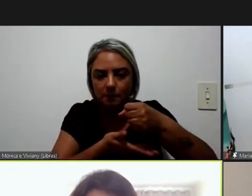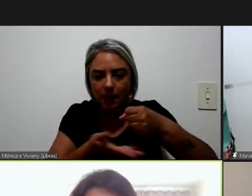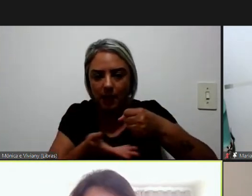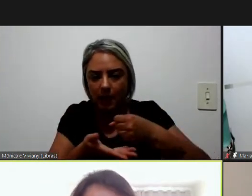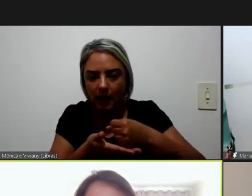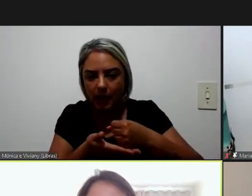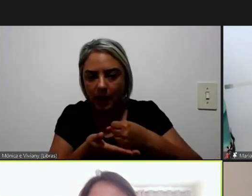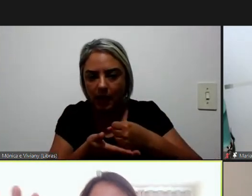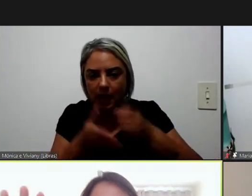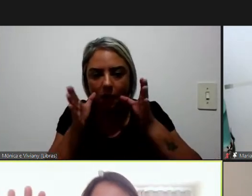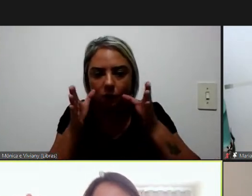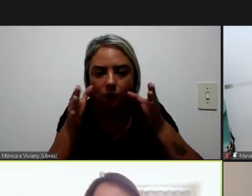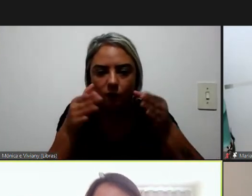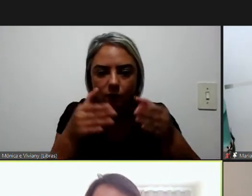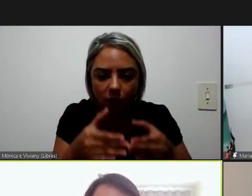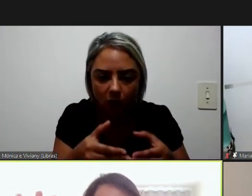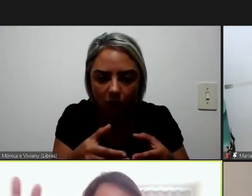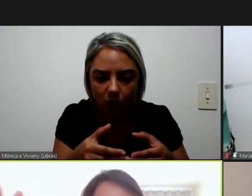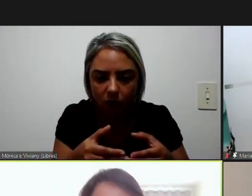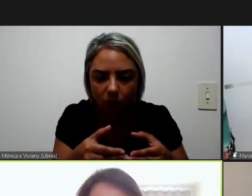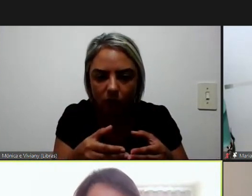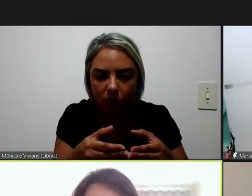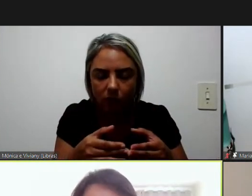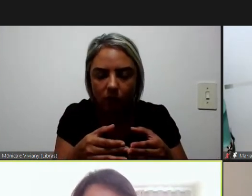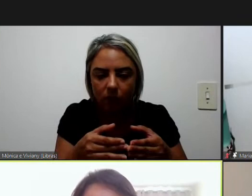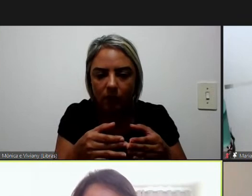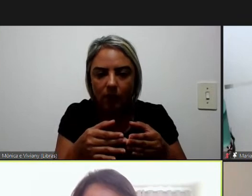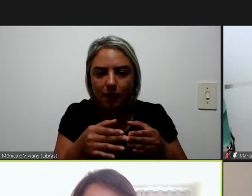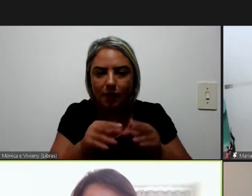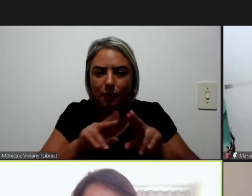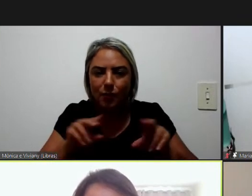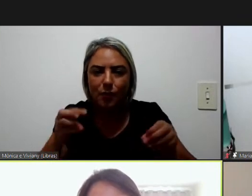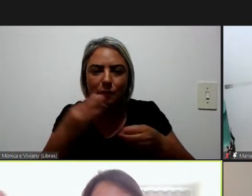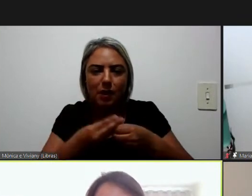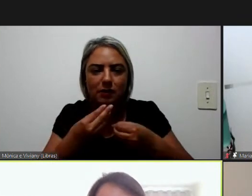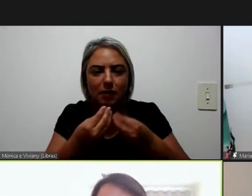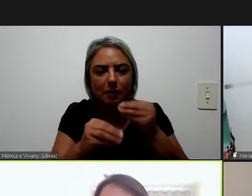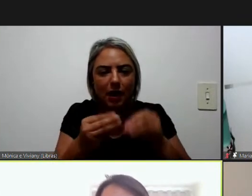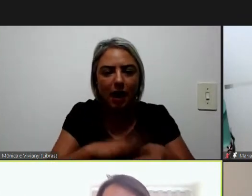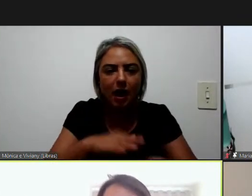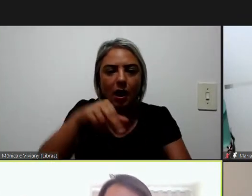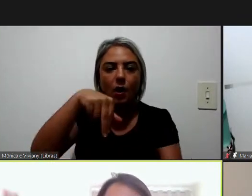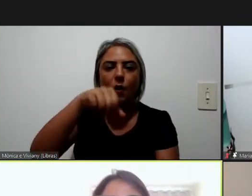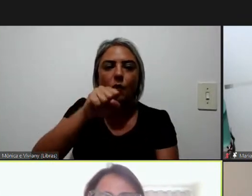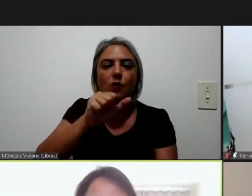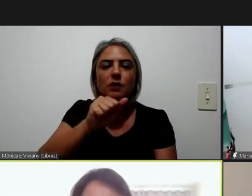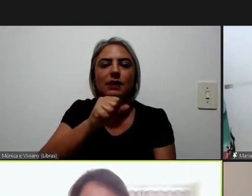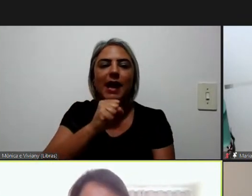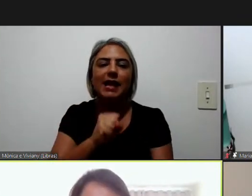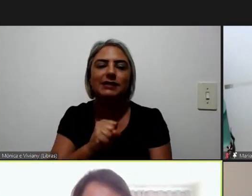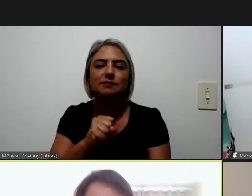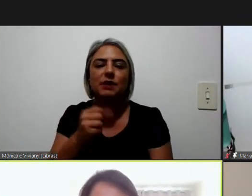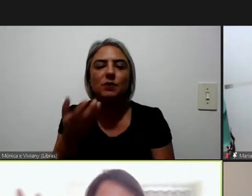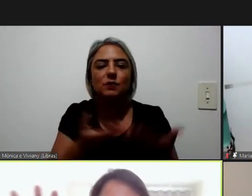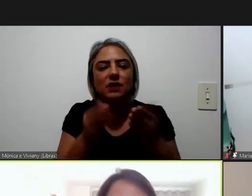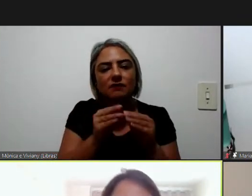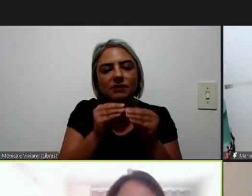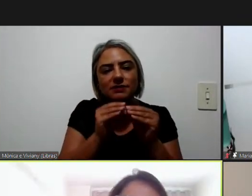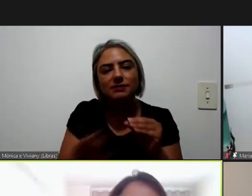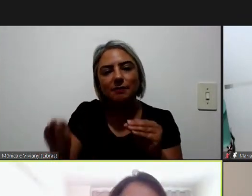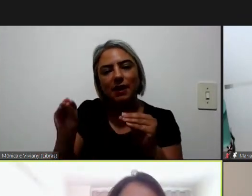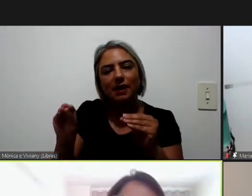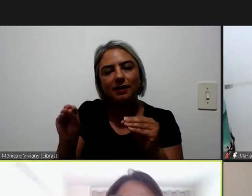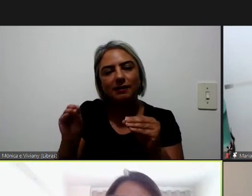primary attention, it is with the focus to say that many municipalities implanted NASP as a service that